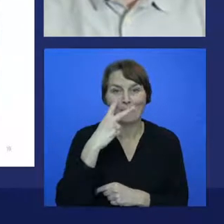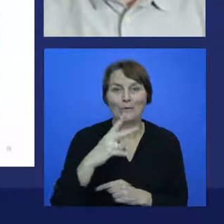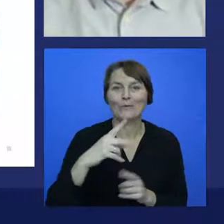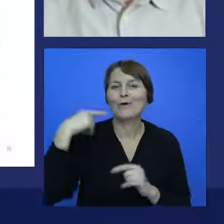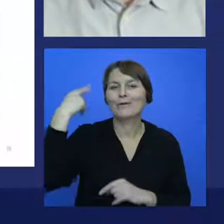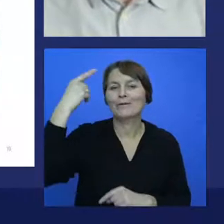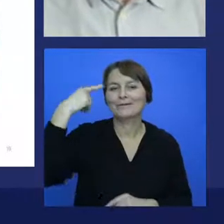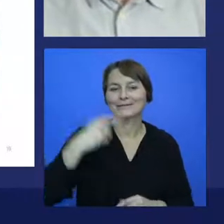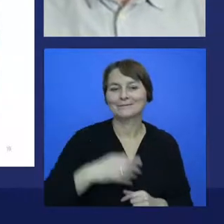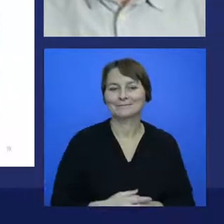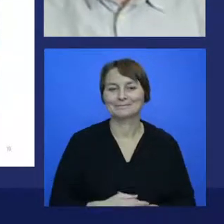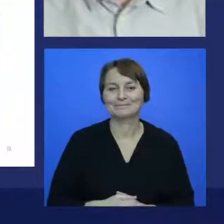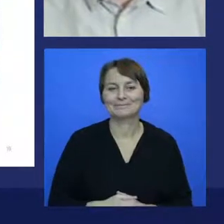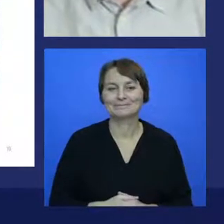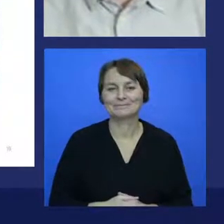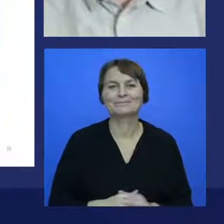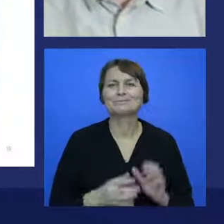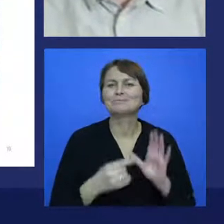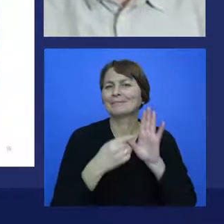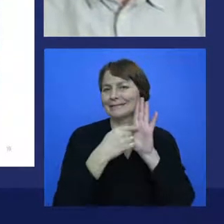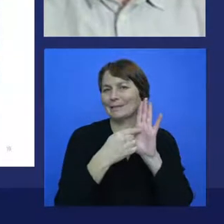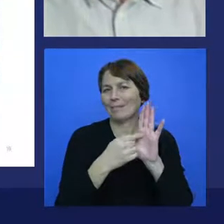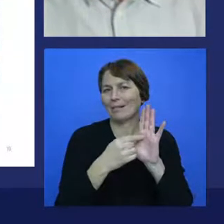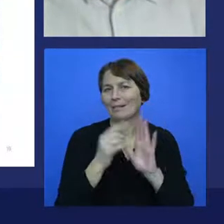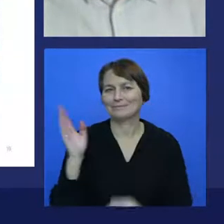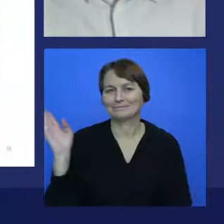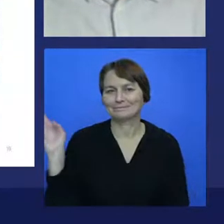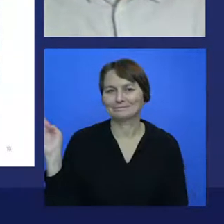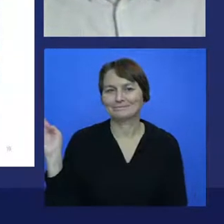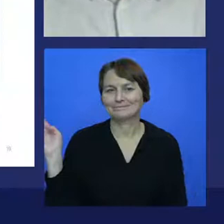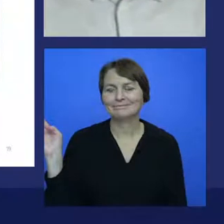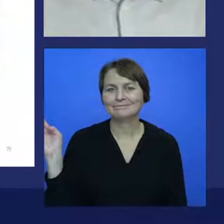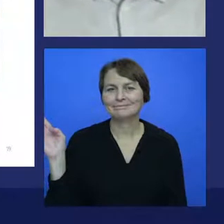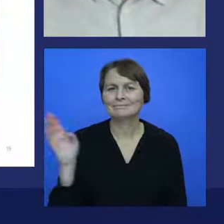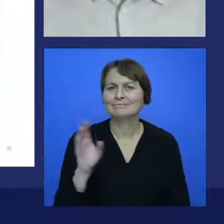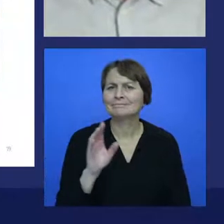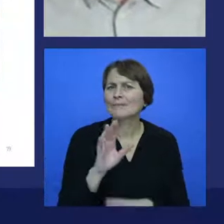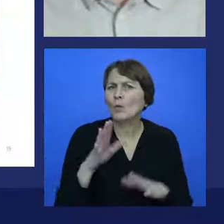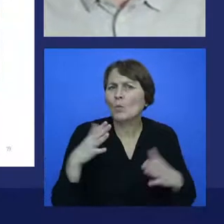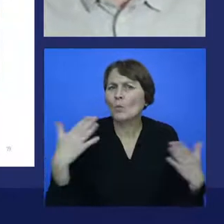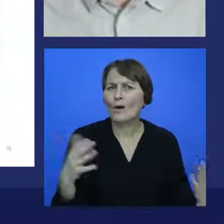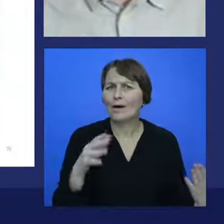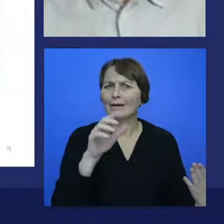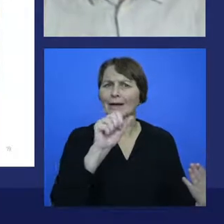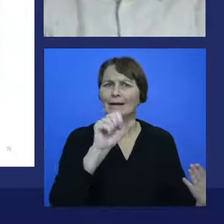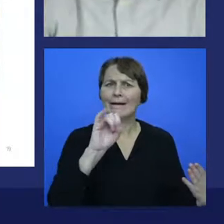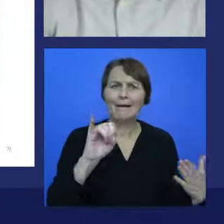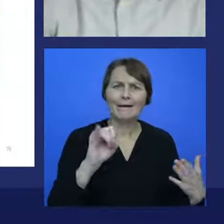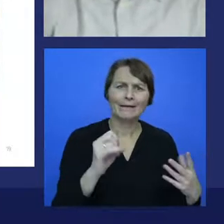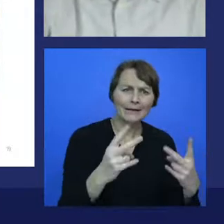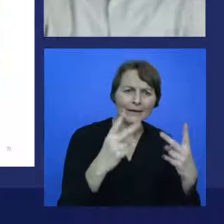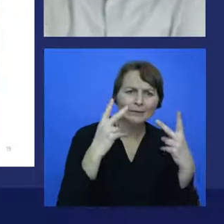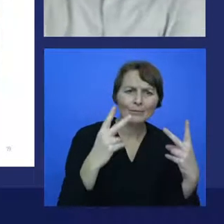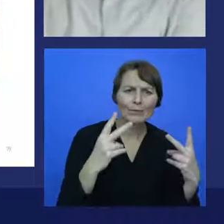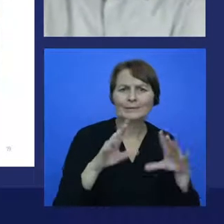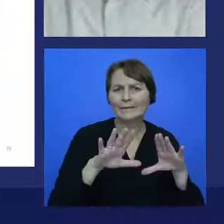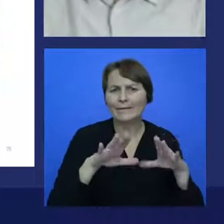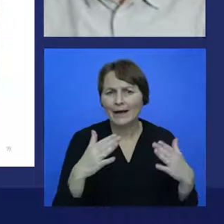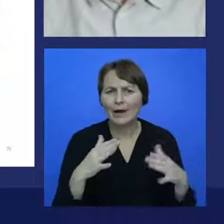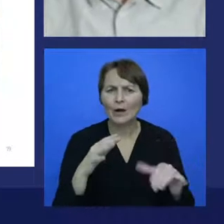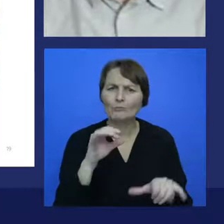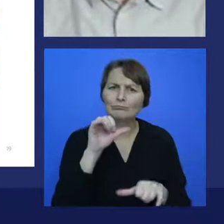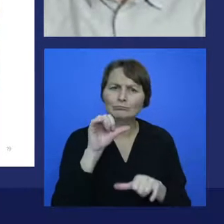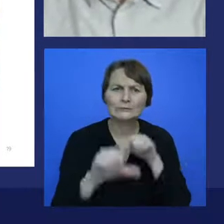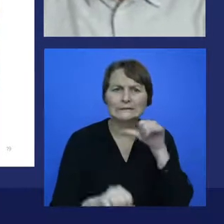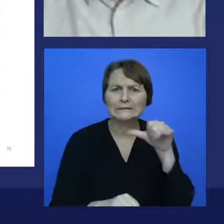an example as well of why AI is so important and why procedural generation is so important when we're thinking